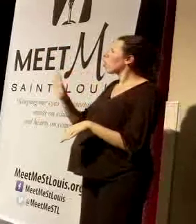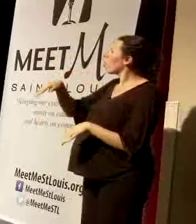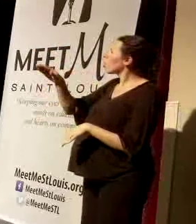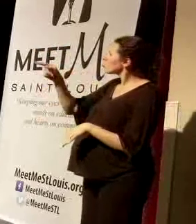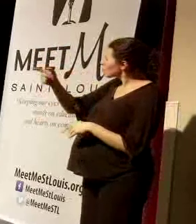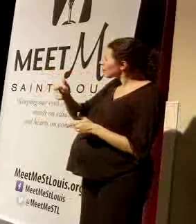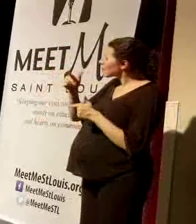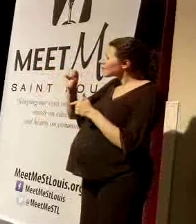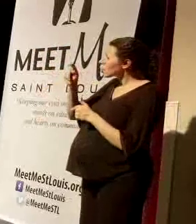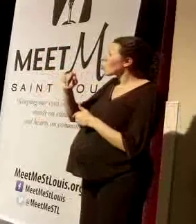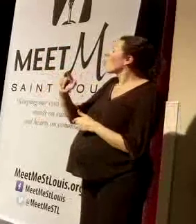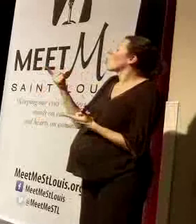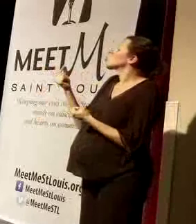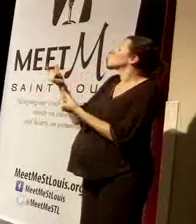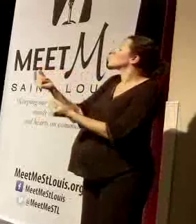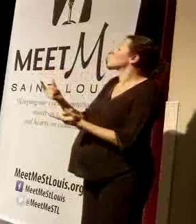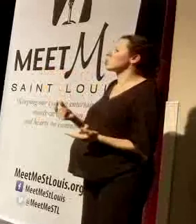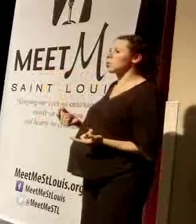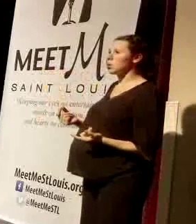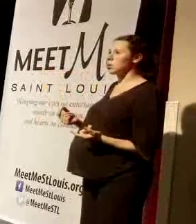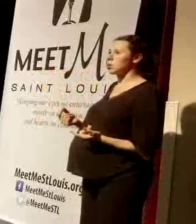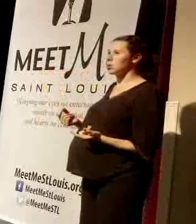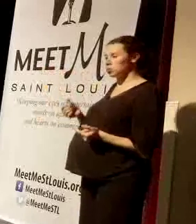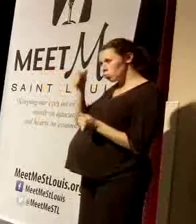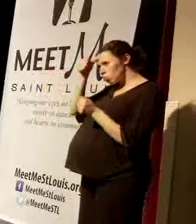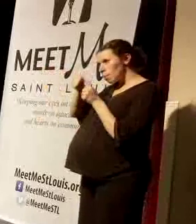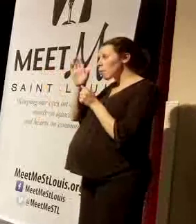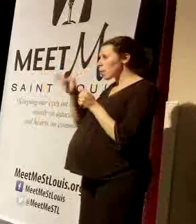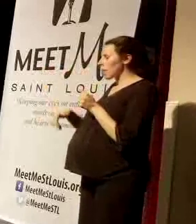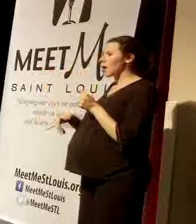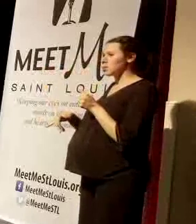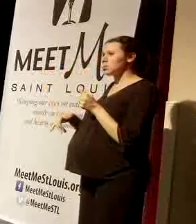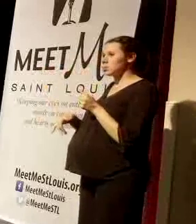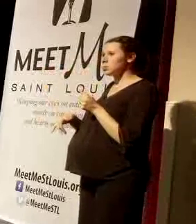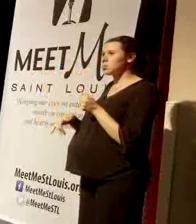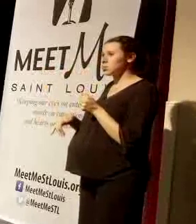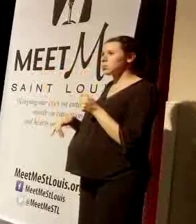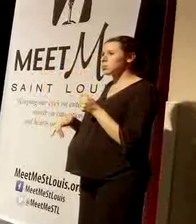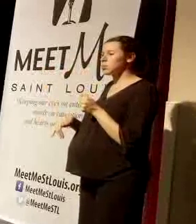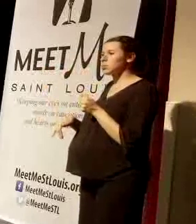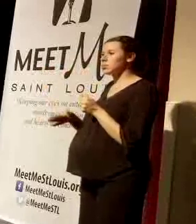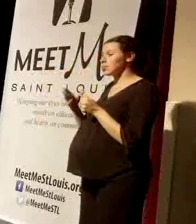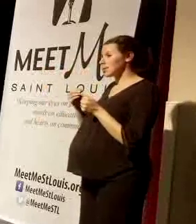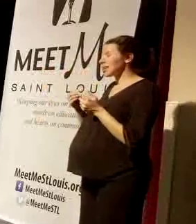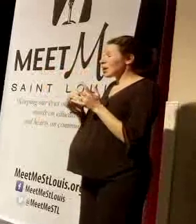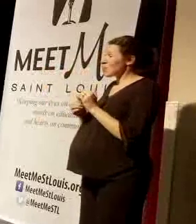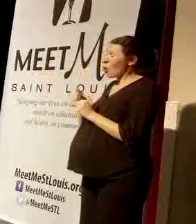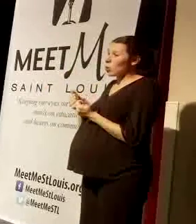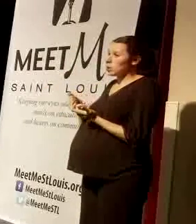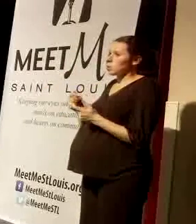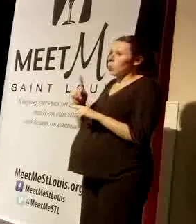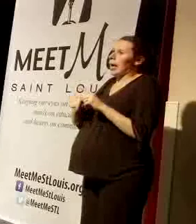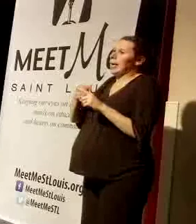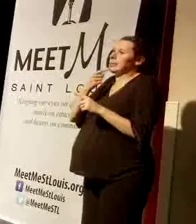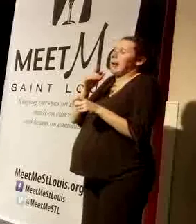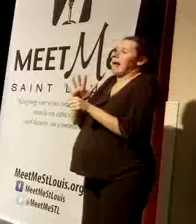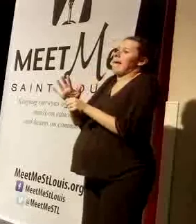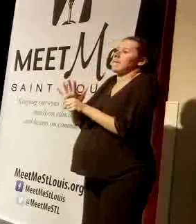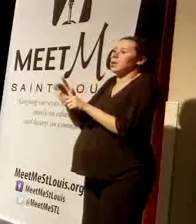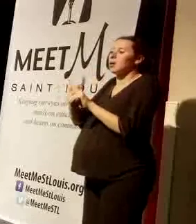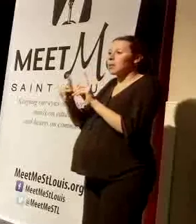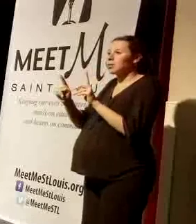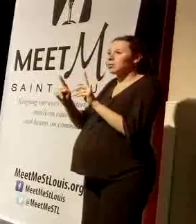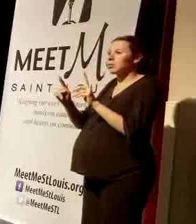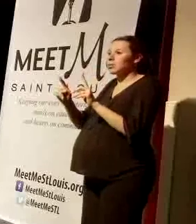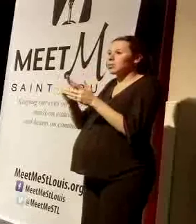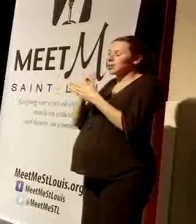you did. So just don't lose sight of that, the arc of history. And most of all, we can't say it enough, but just rest in